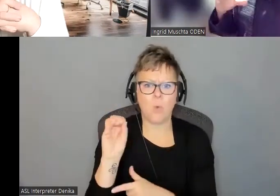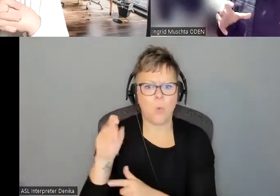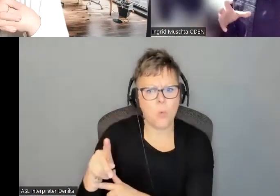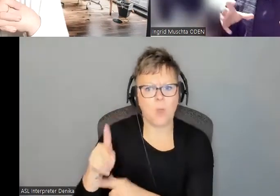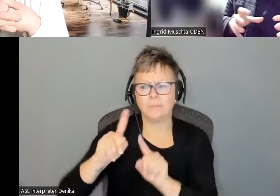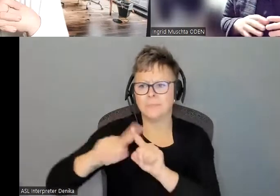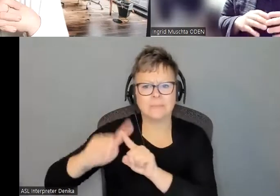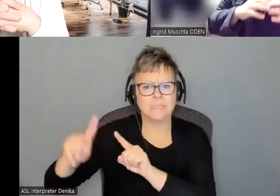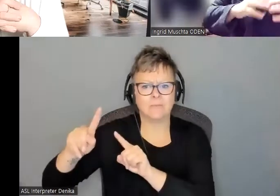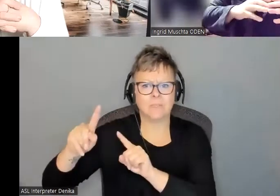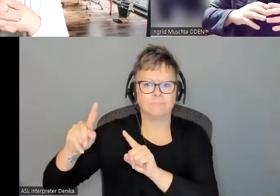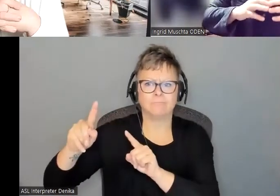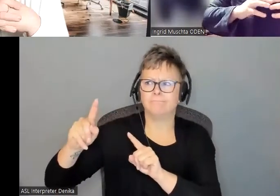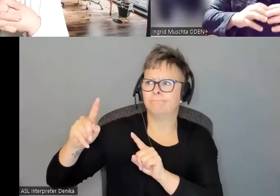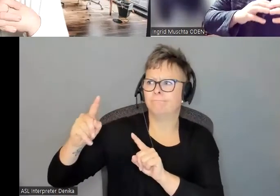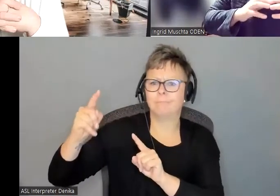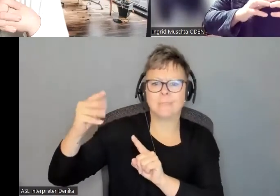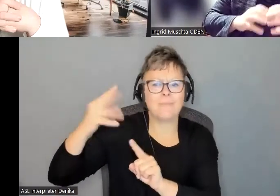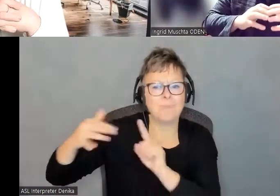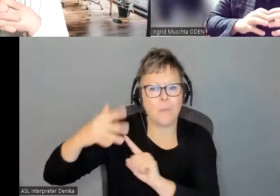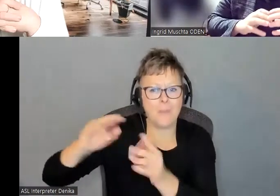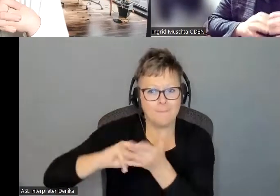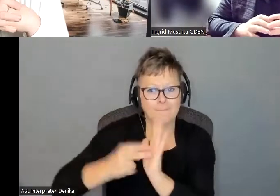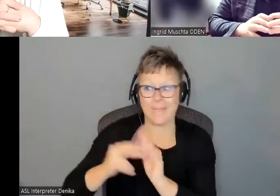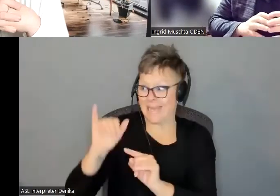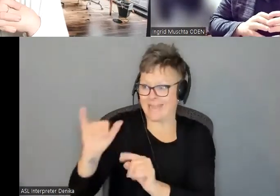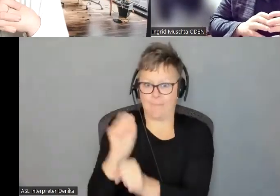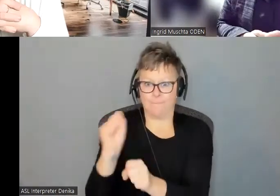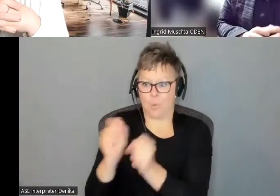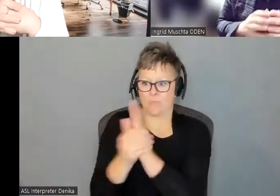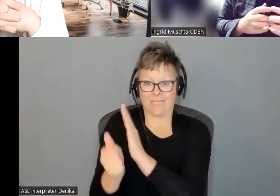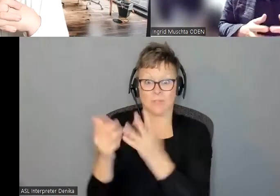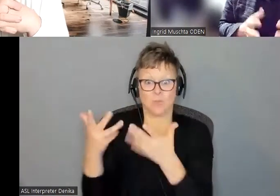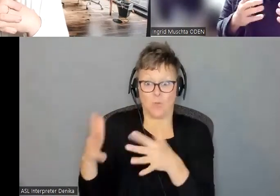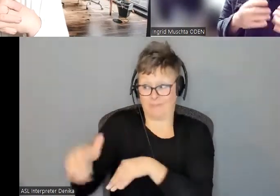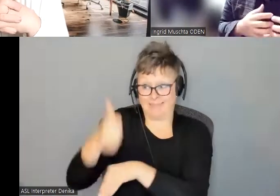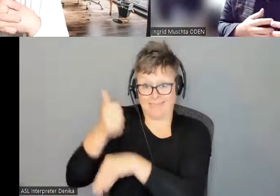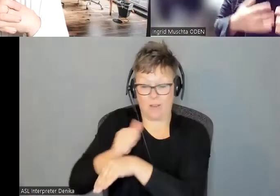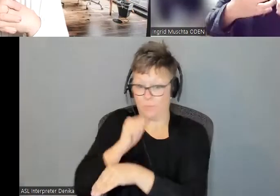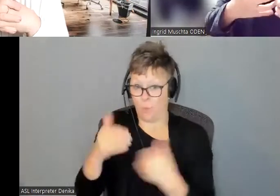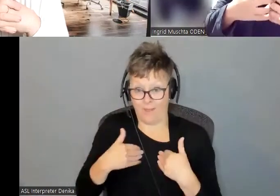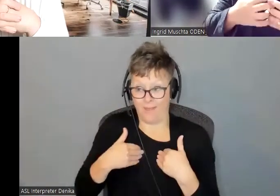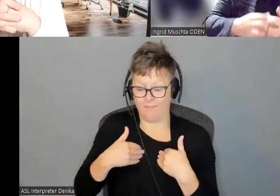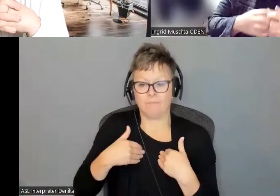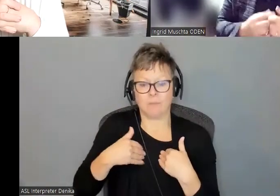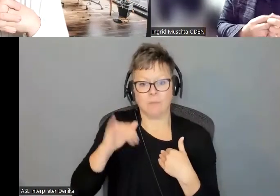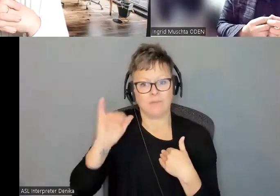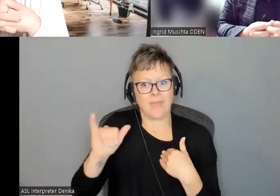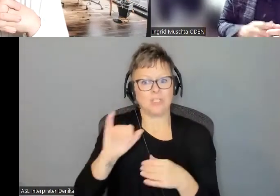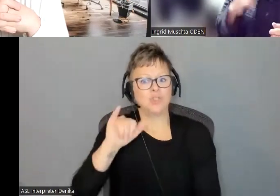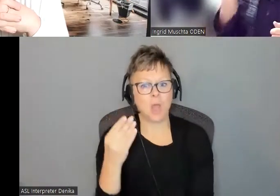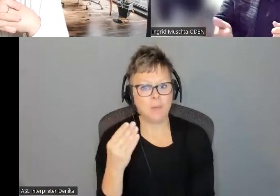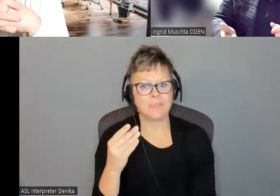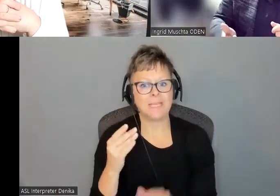of environments where the foundational employable skills have been built. And so Jobsability is providing that connection through